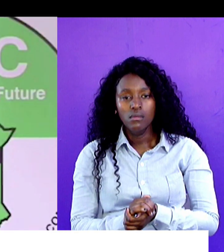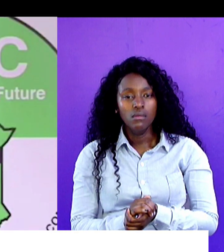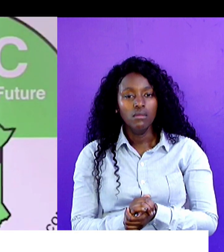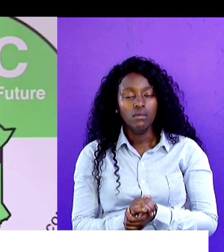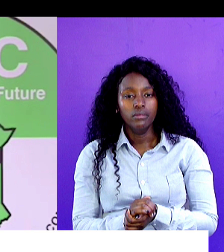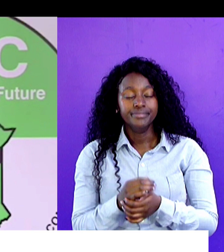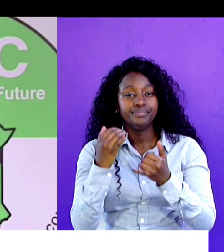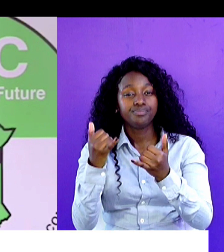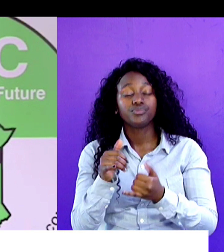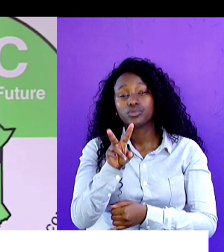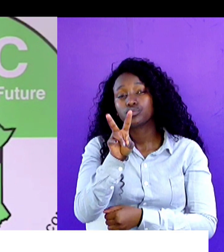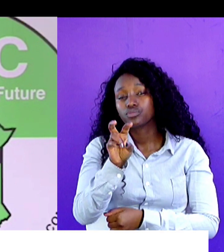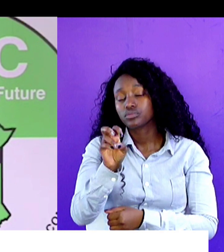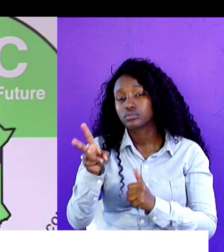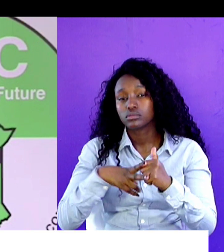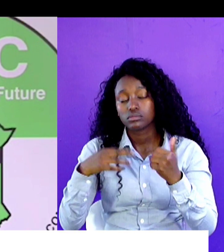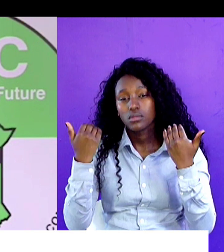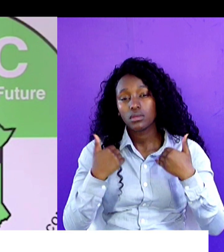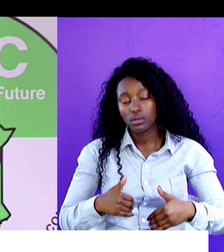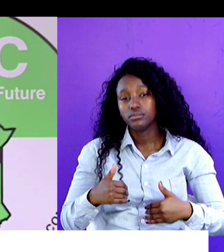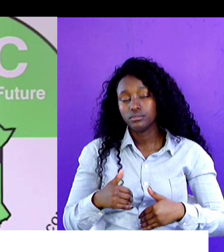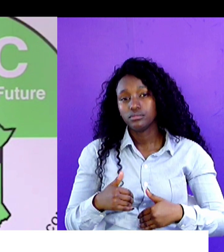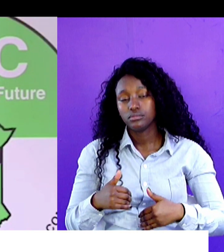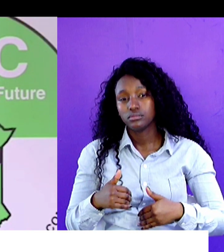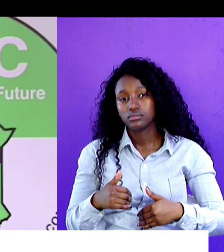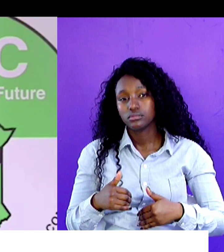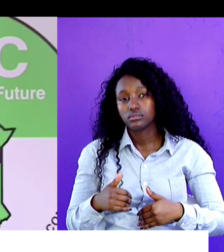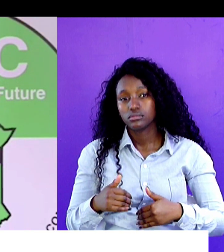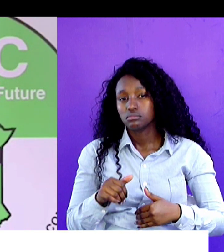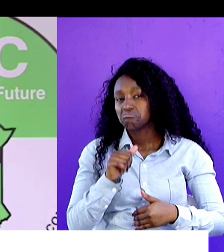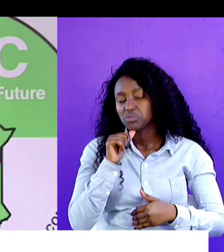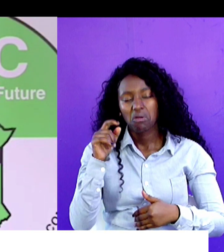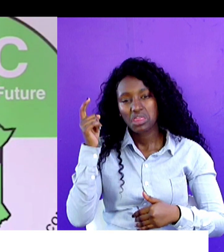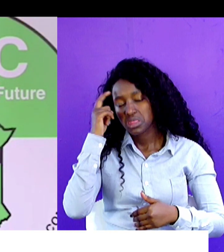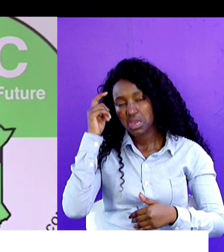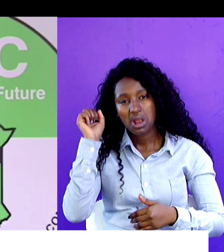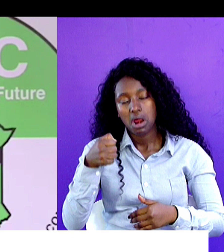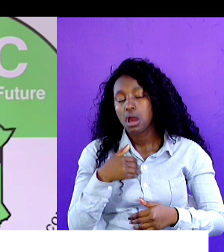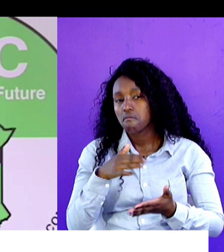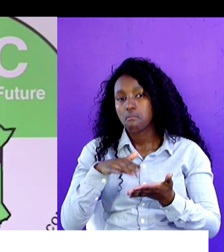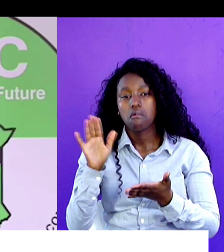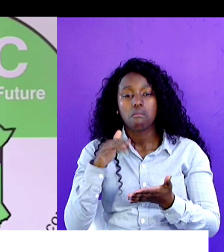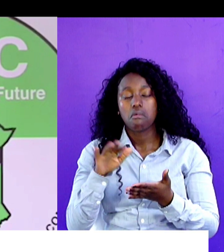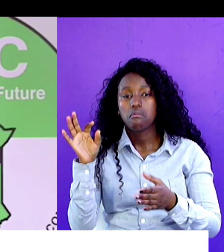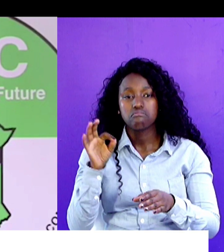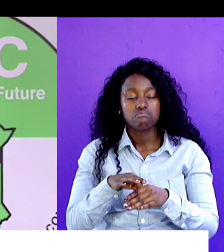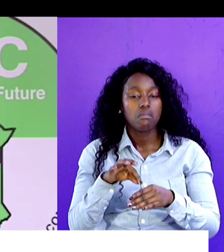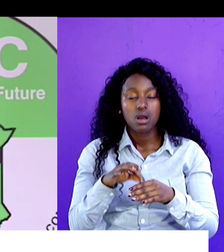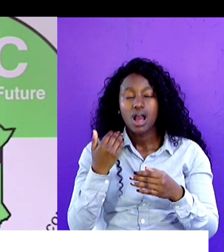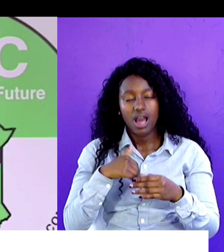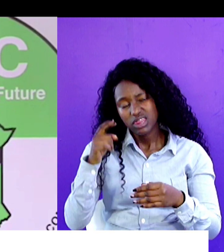2027, I personally don't think there'll be stealing of votes. It's almost an